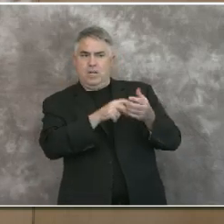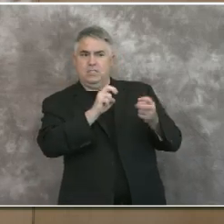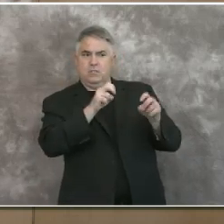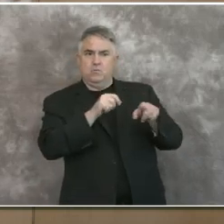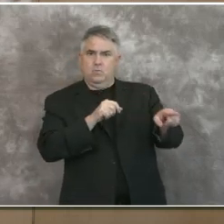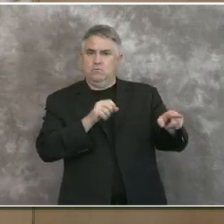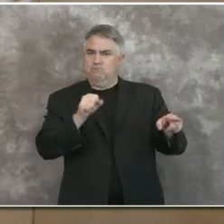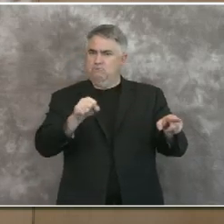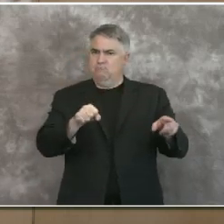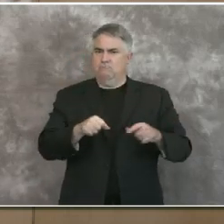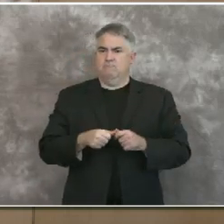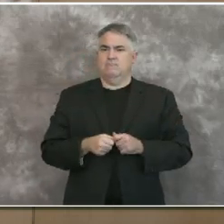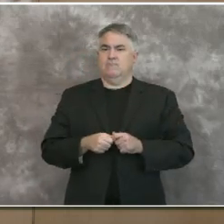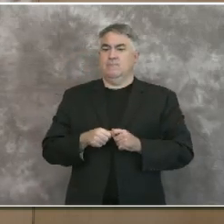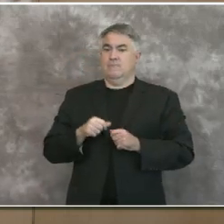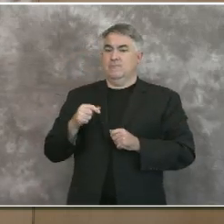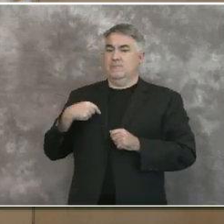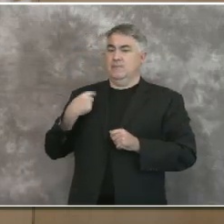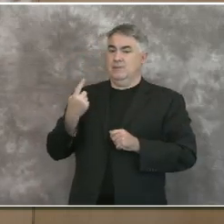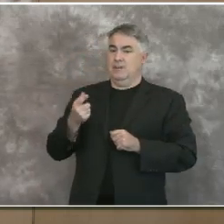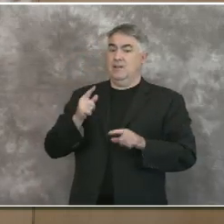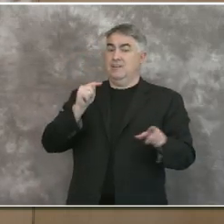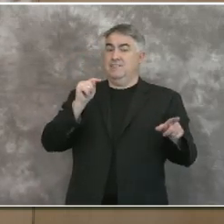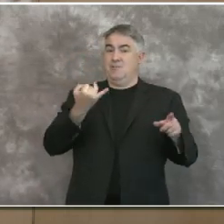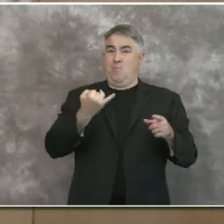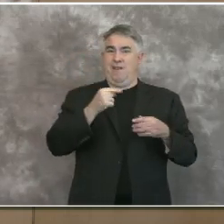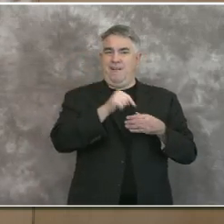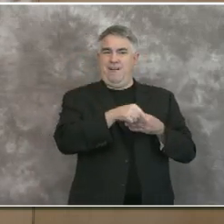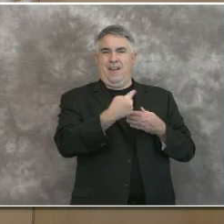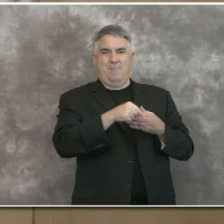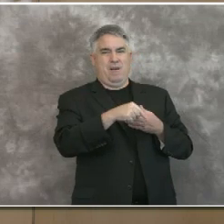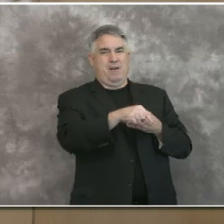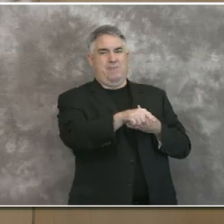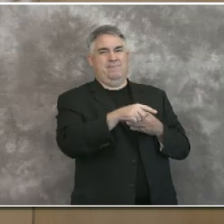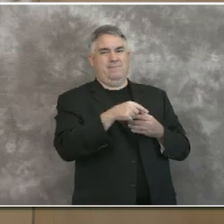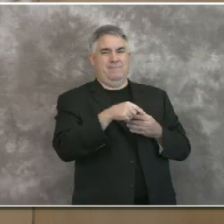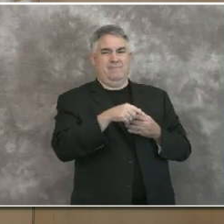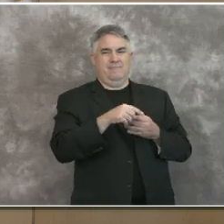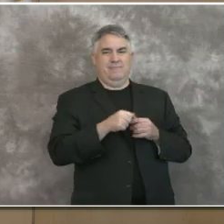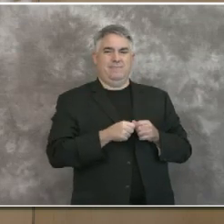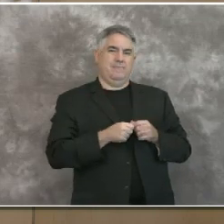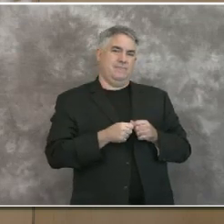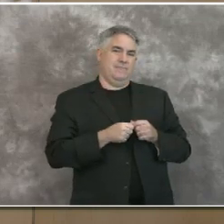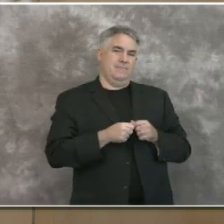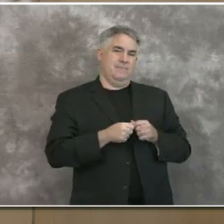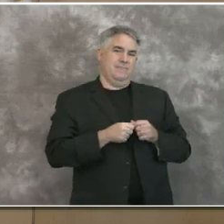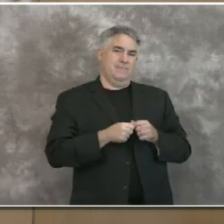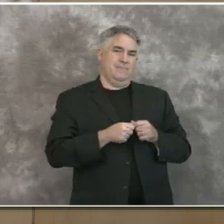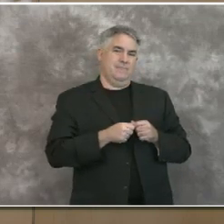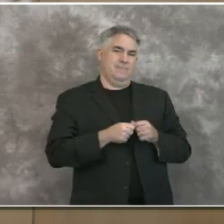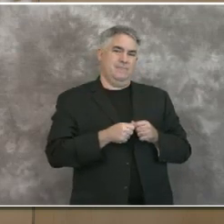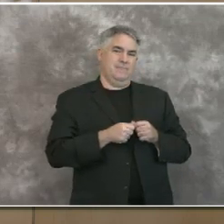on the Tijuana side of the border, as well as to the east of us from our Imperial County partners.